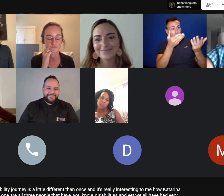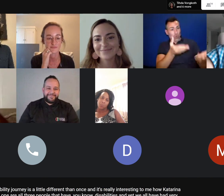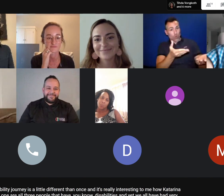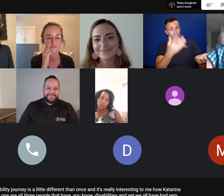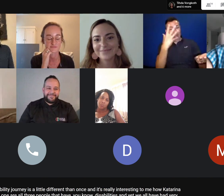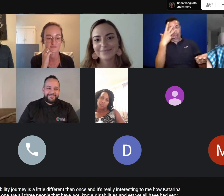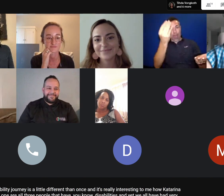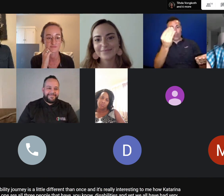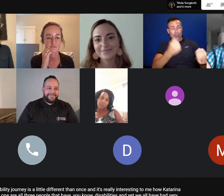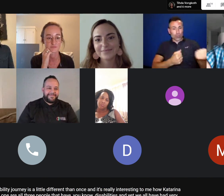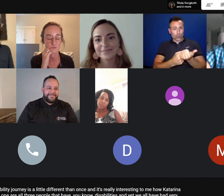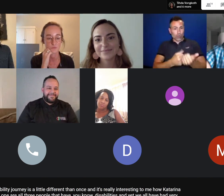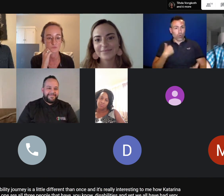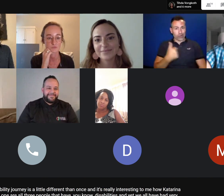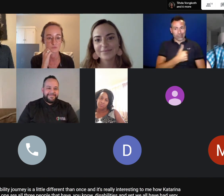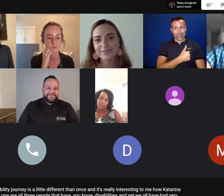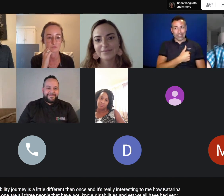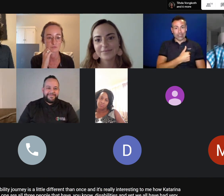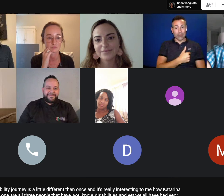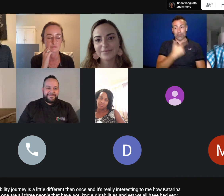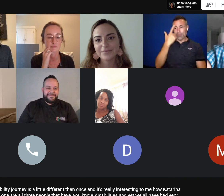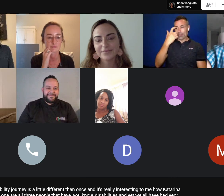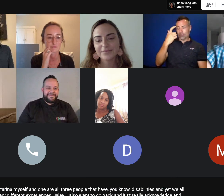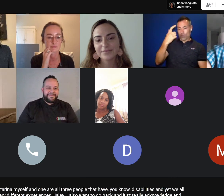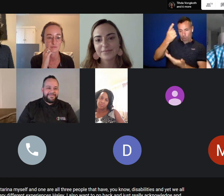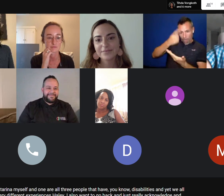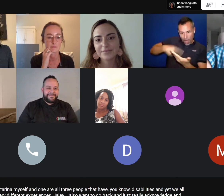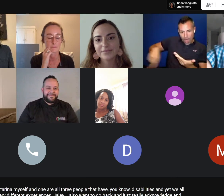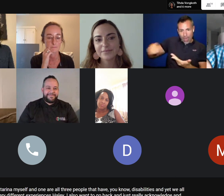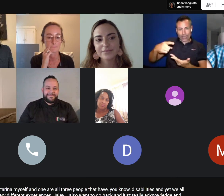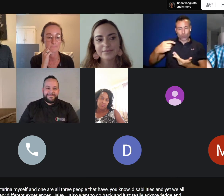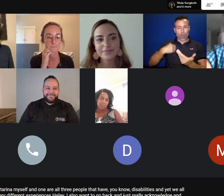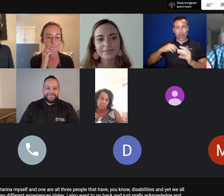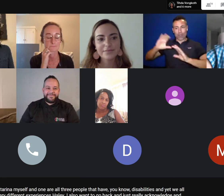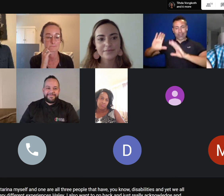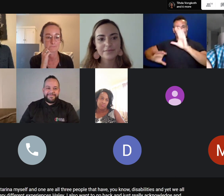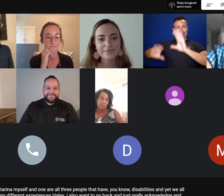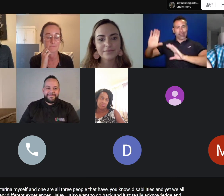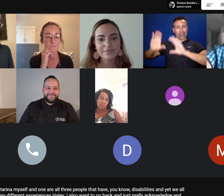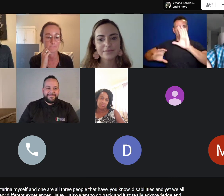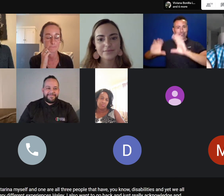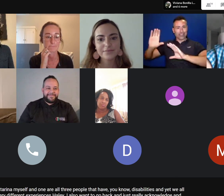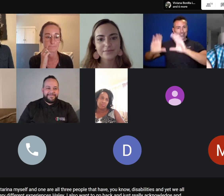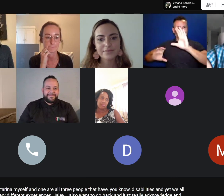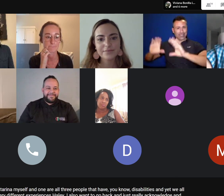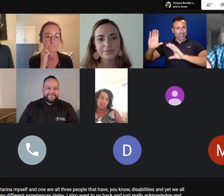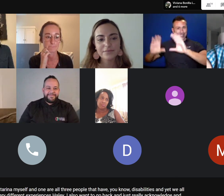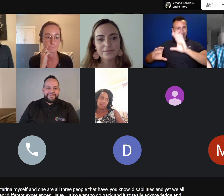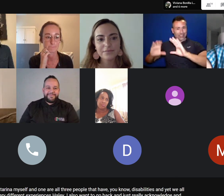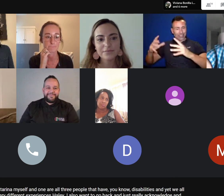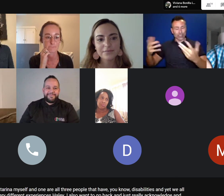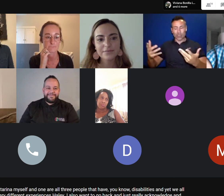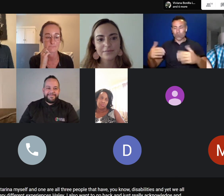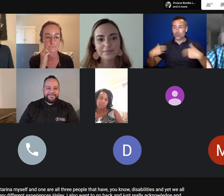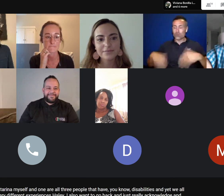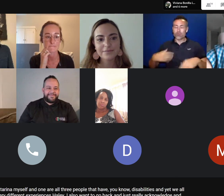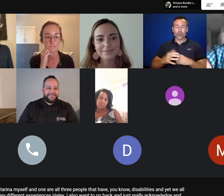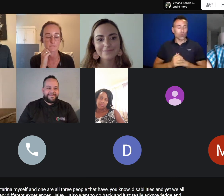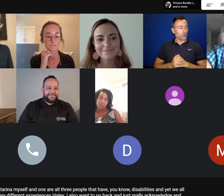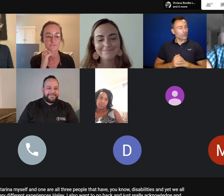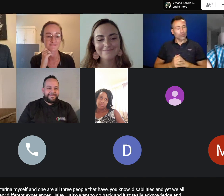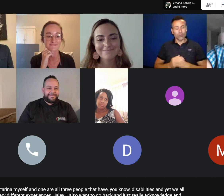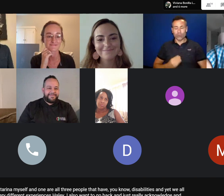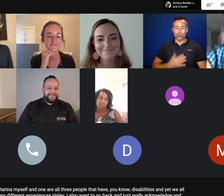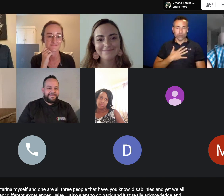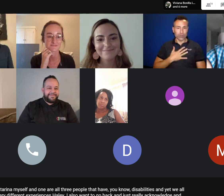for us to be able to have conversations like this, and honestly, just really the team at the Center for Independent Living,